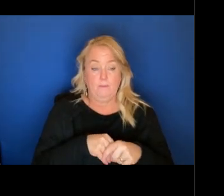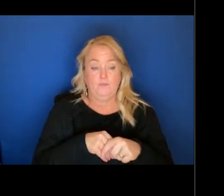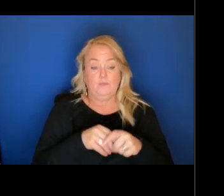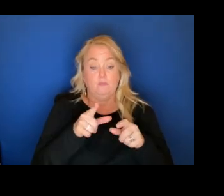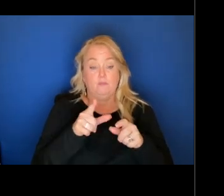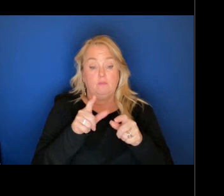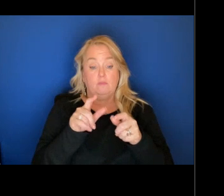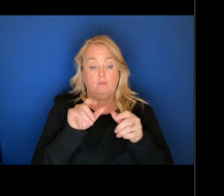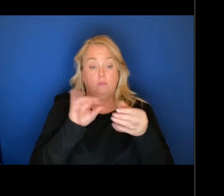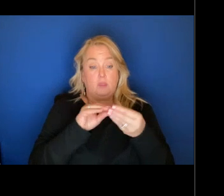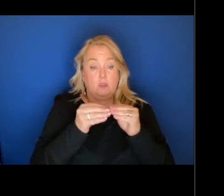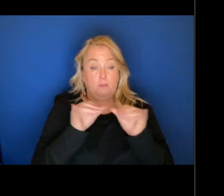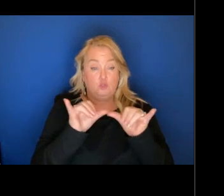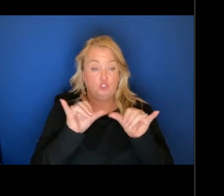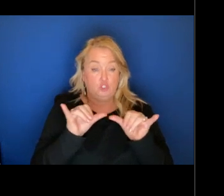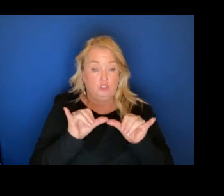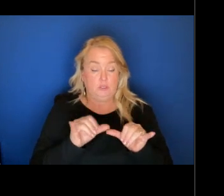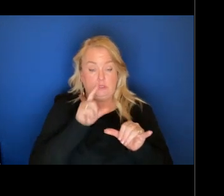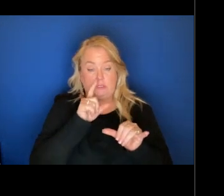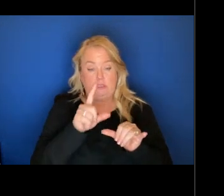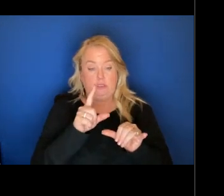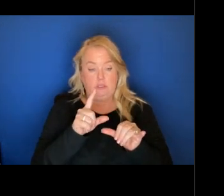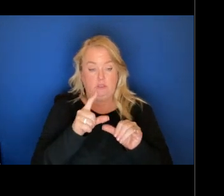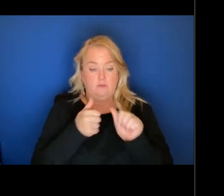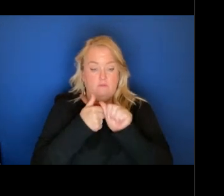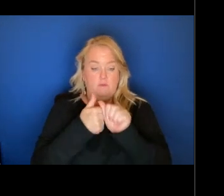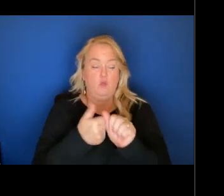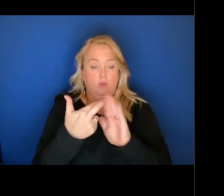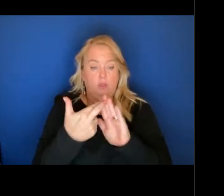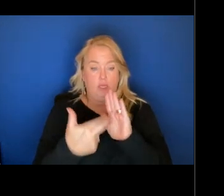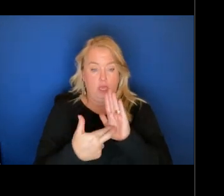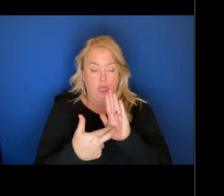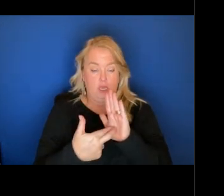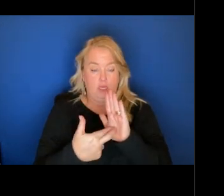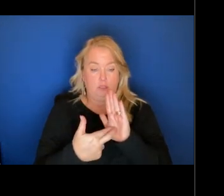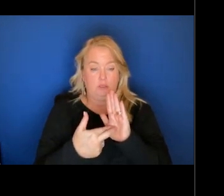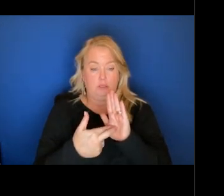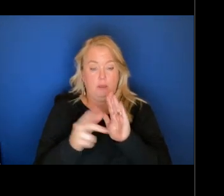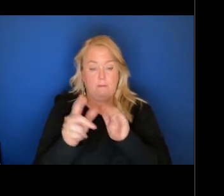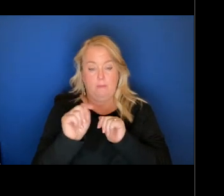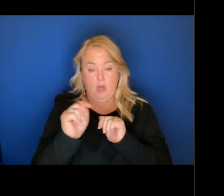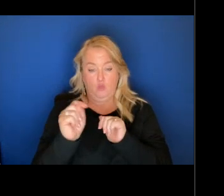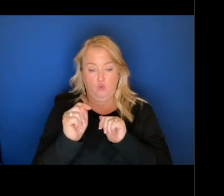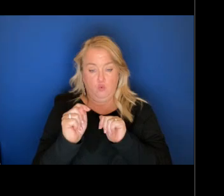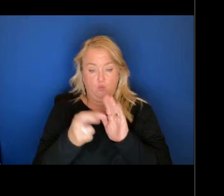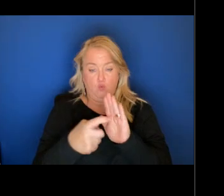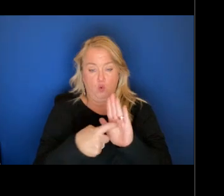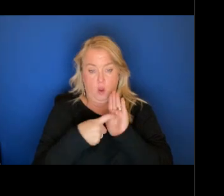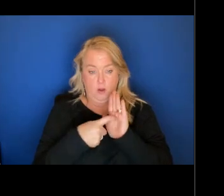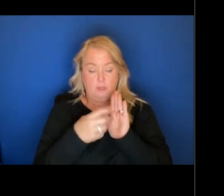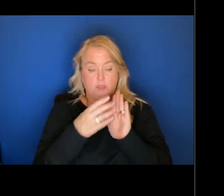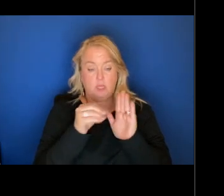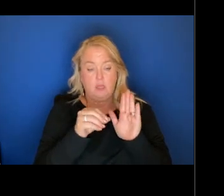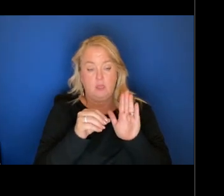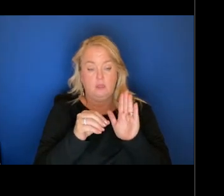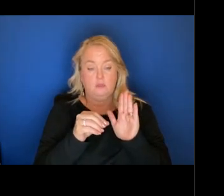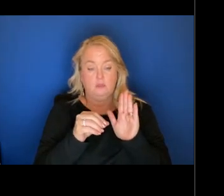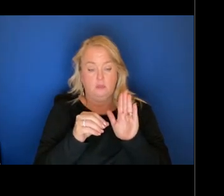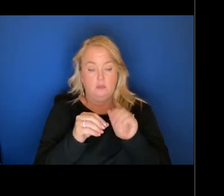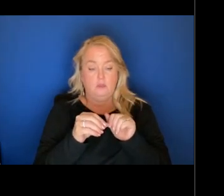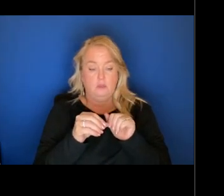Specifications for knee space are based on the guidelines, bathroom requirements, and ANSI